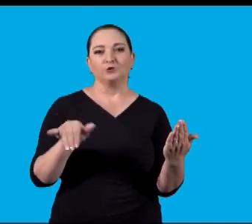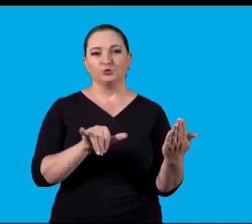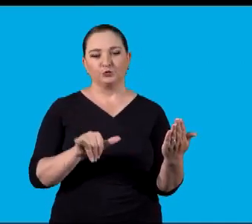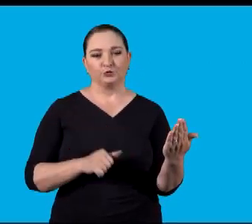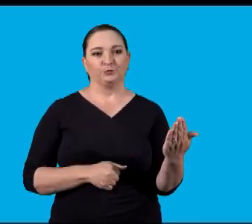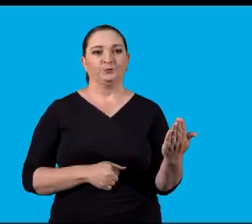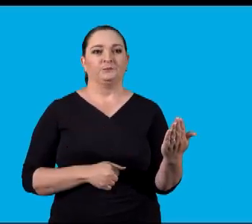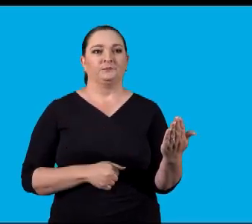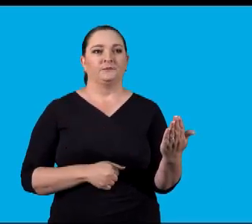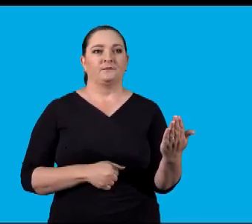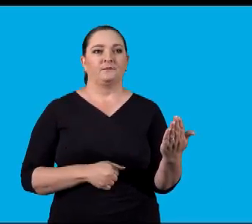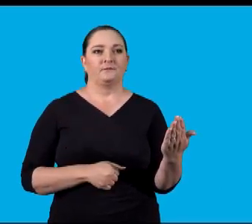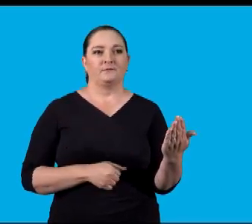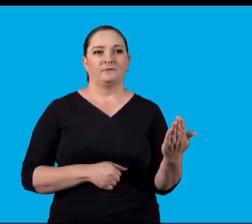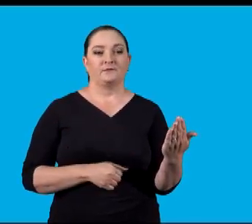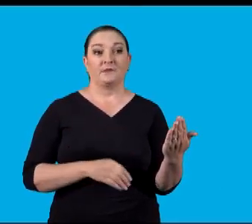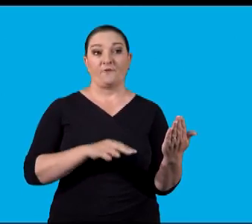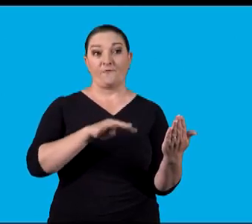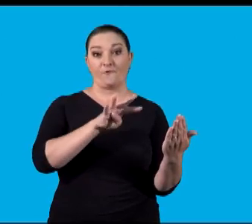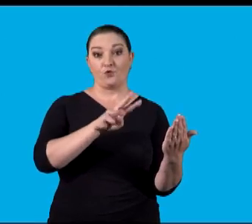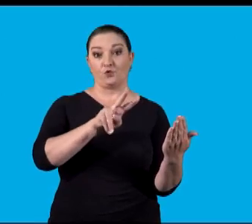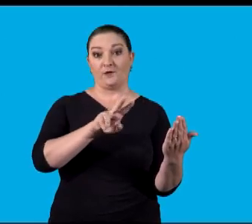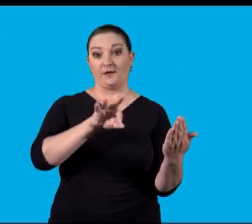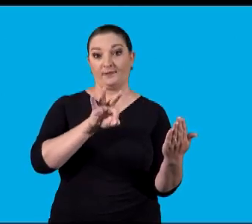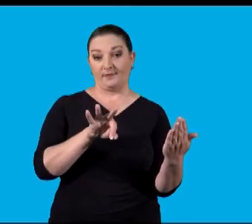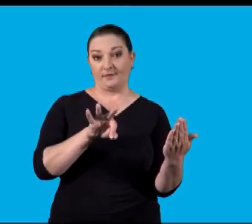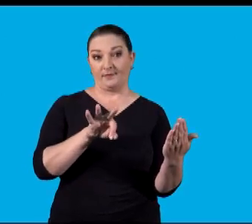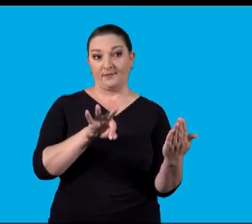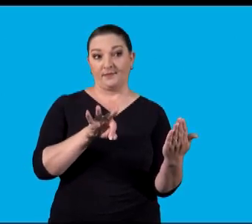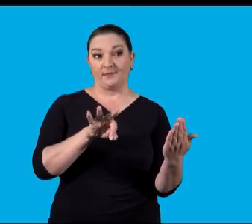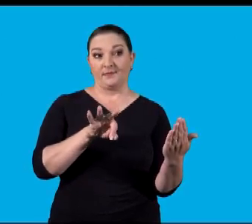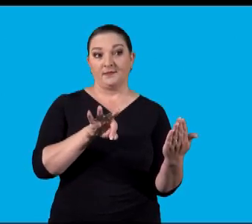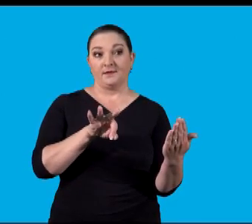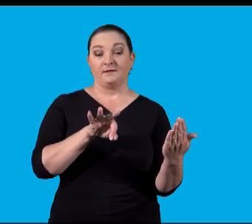or a cash outflow. So I'll now say 423,000.